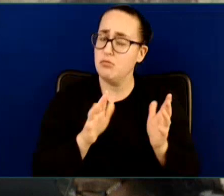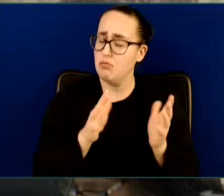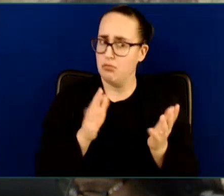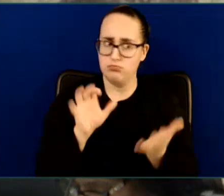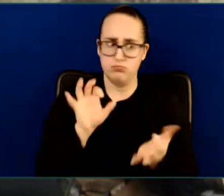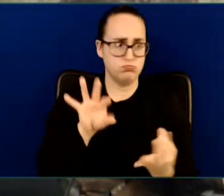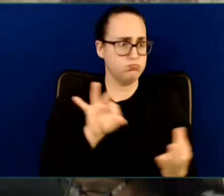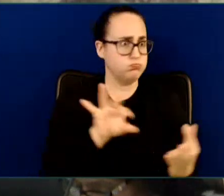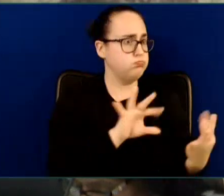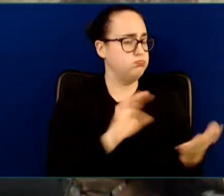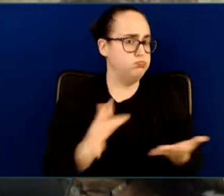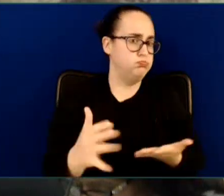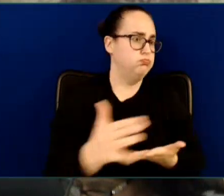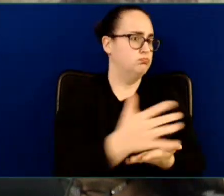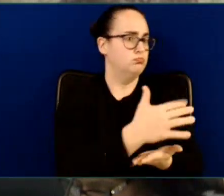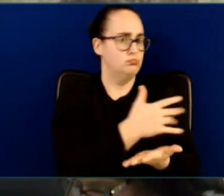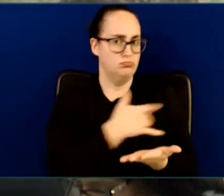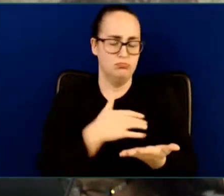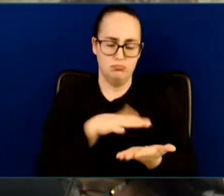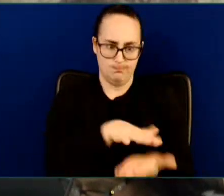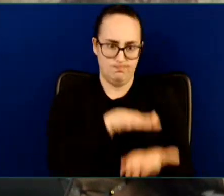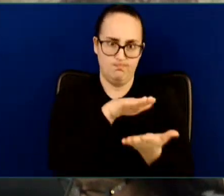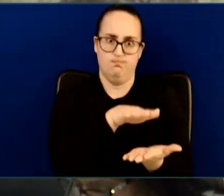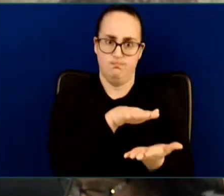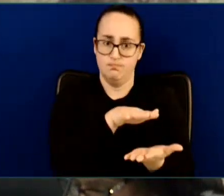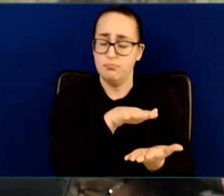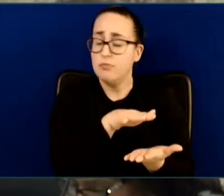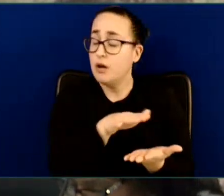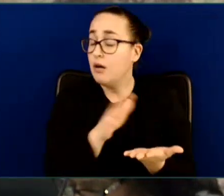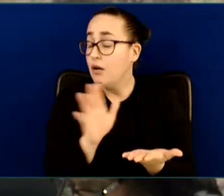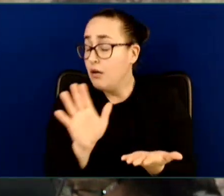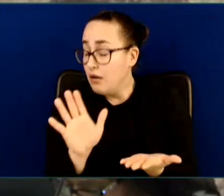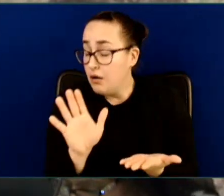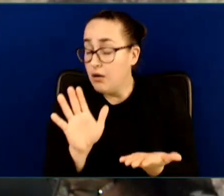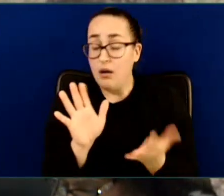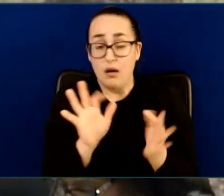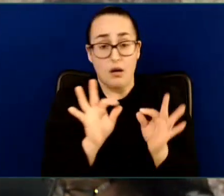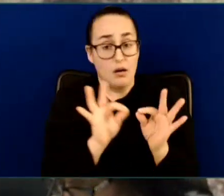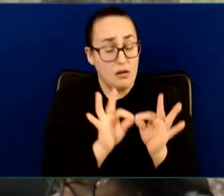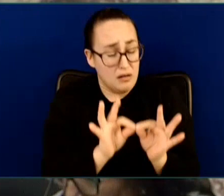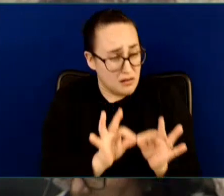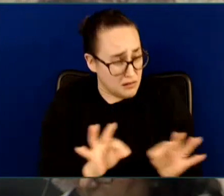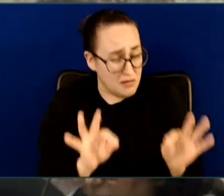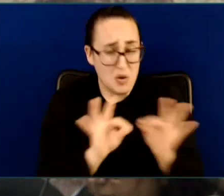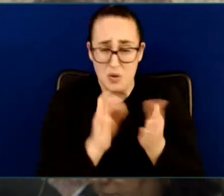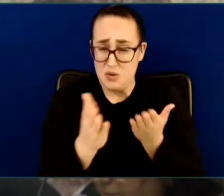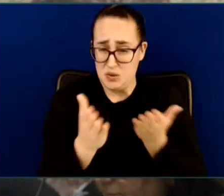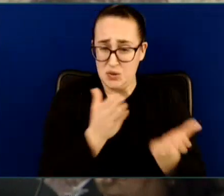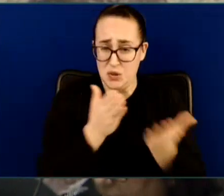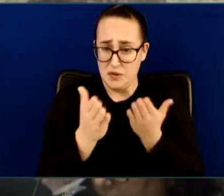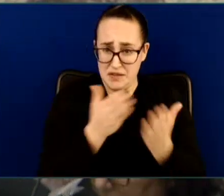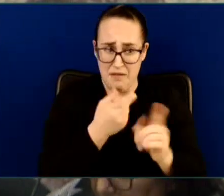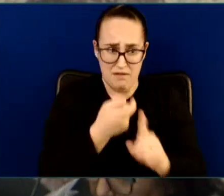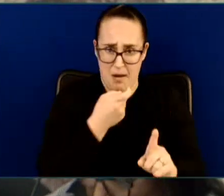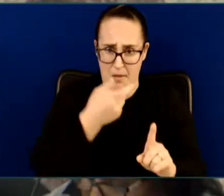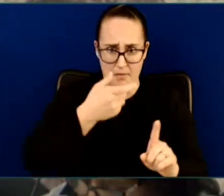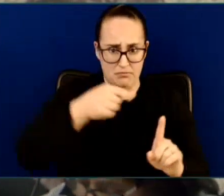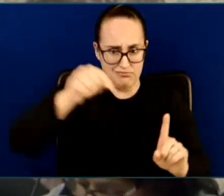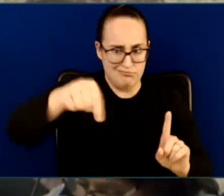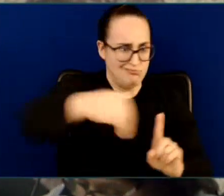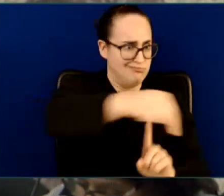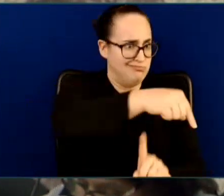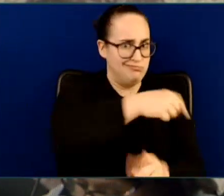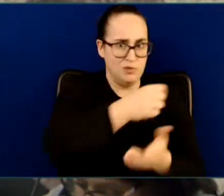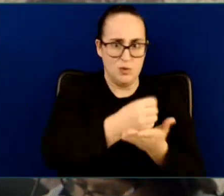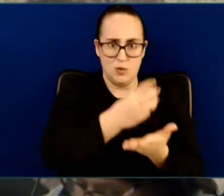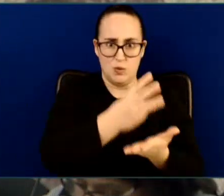provided. It's not a surprise, because it's so critical, the services that are delivered by frontline workers, that we've received a